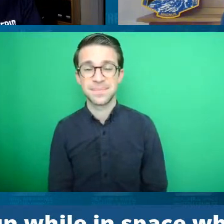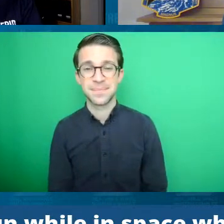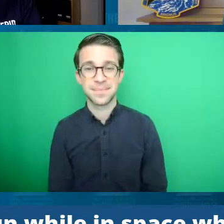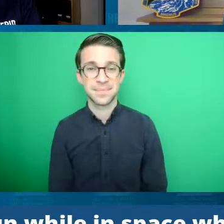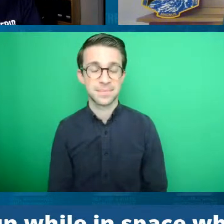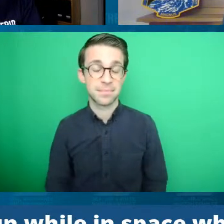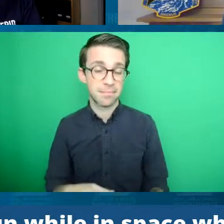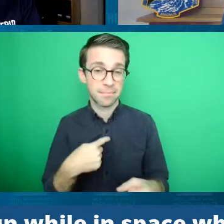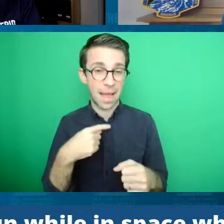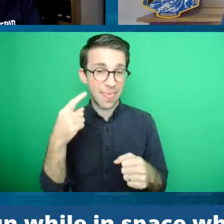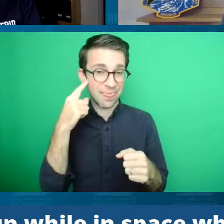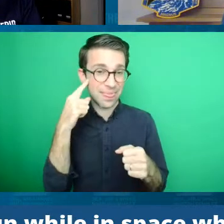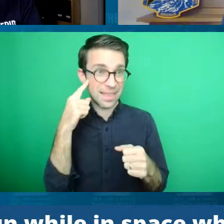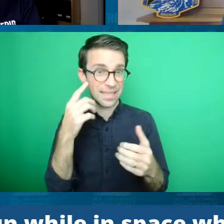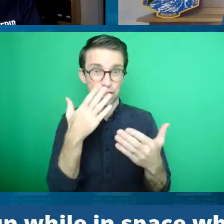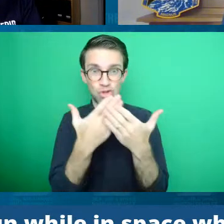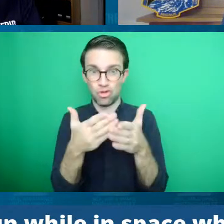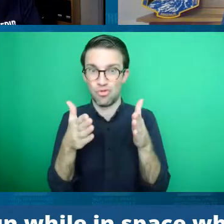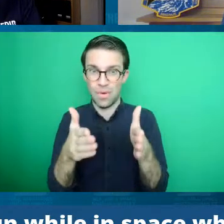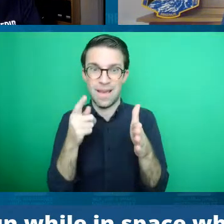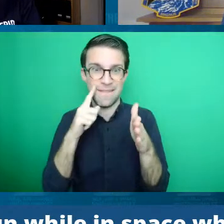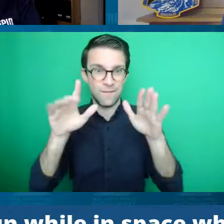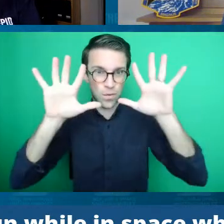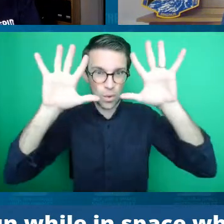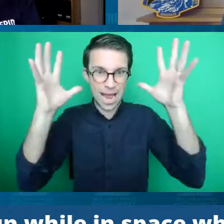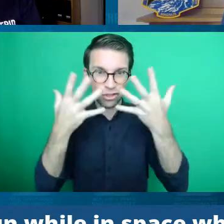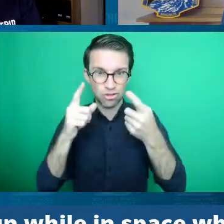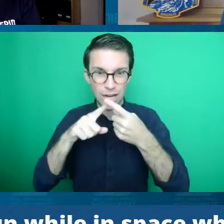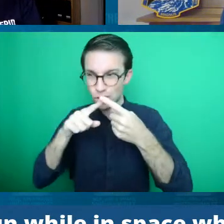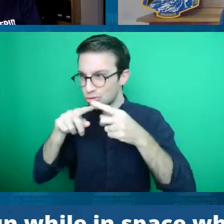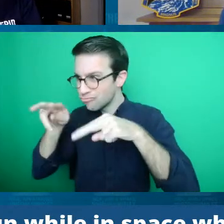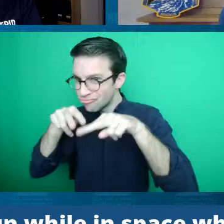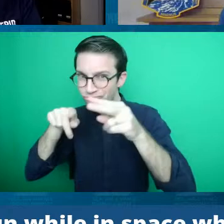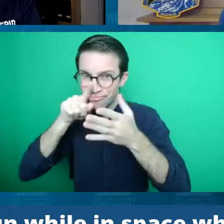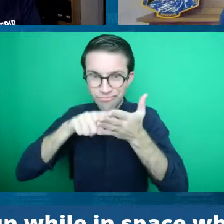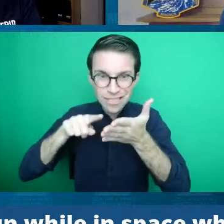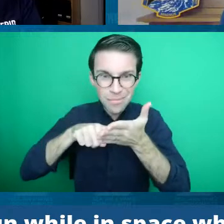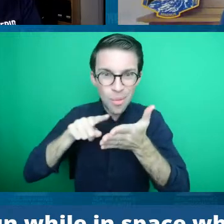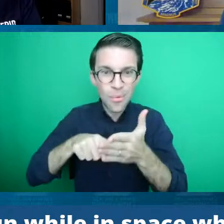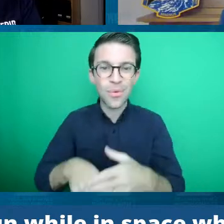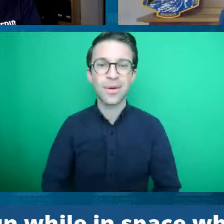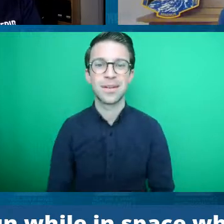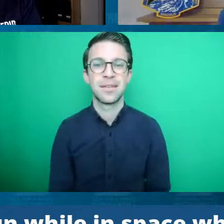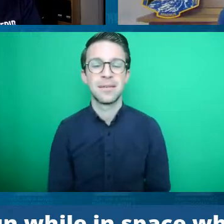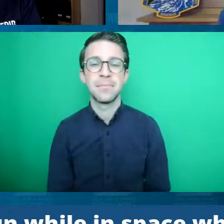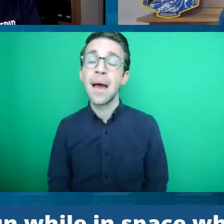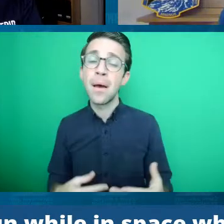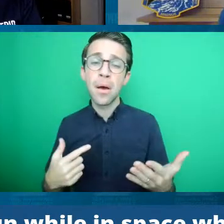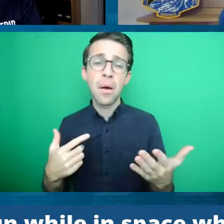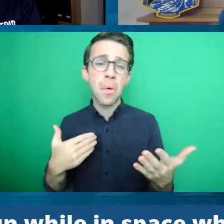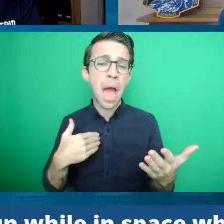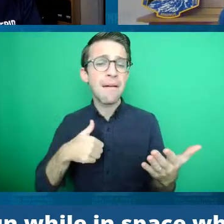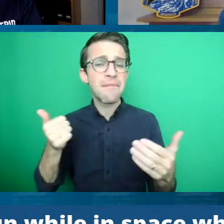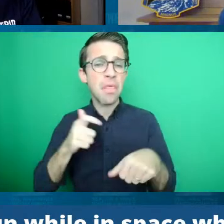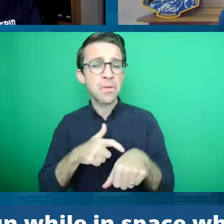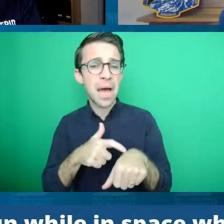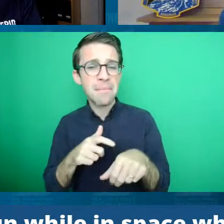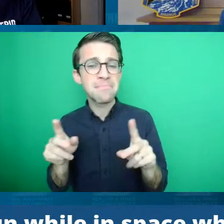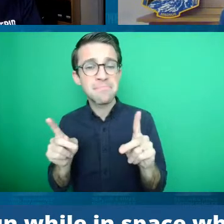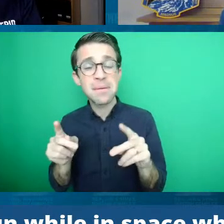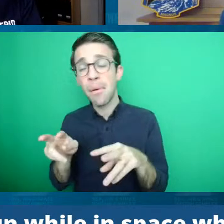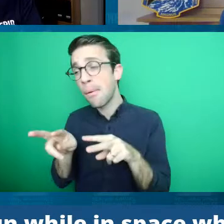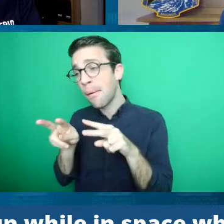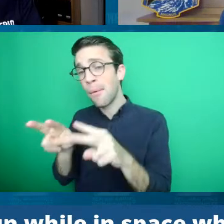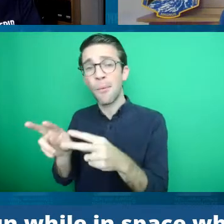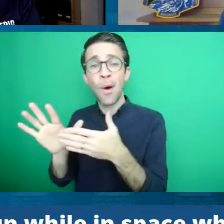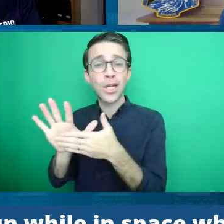think it's a very productive way for an astronaut to spend their time. But people also, we do have other downtime where people watch movies and read books,